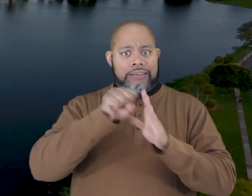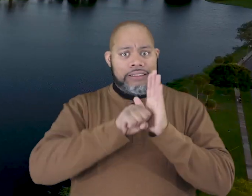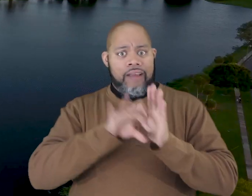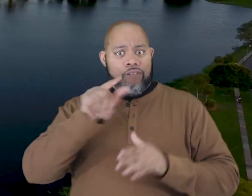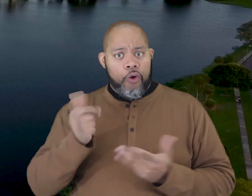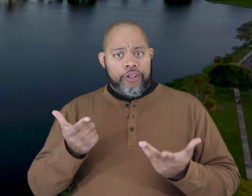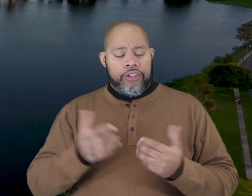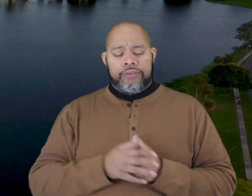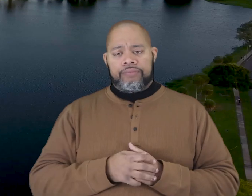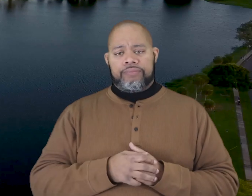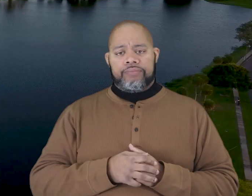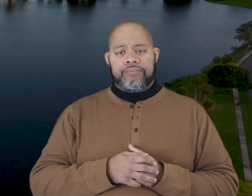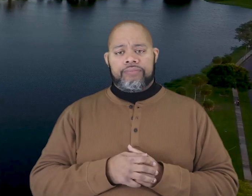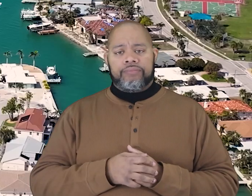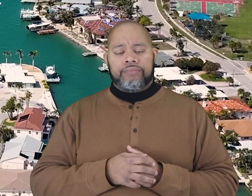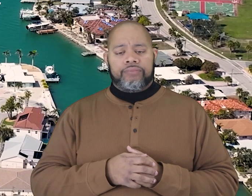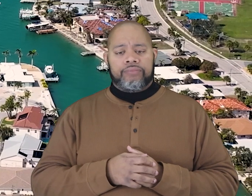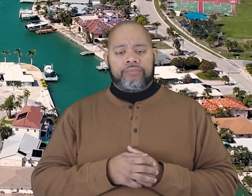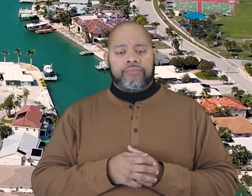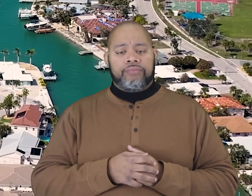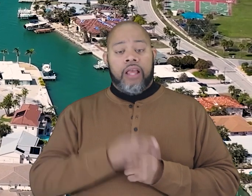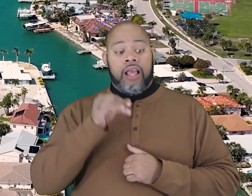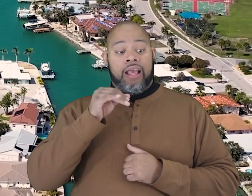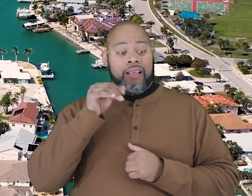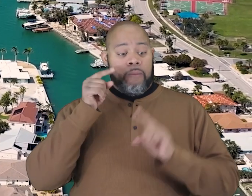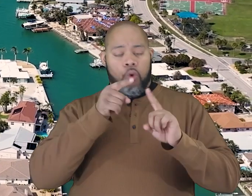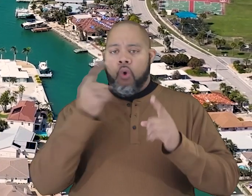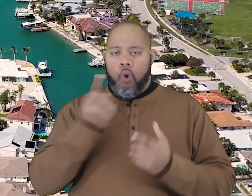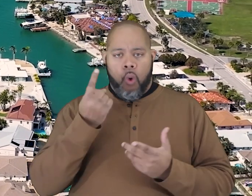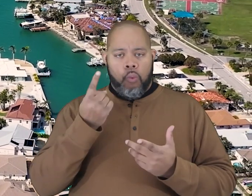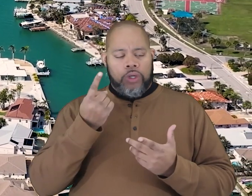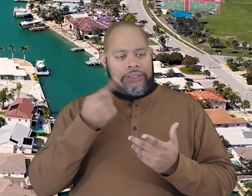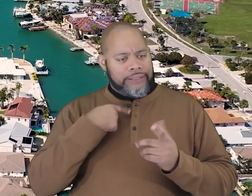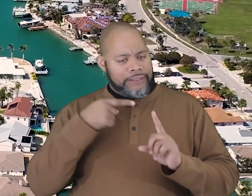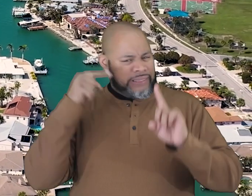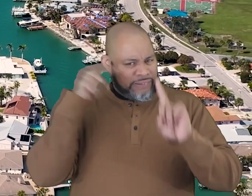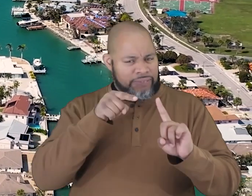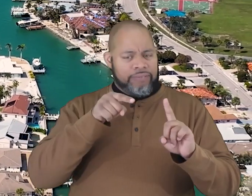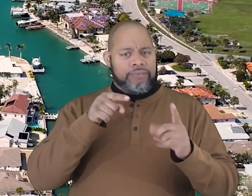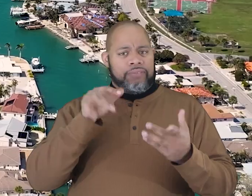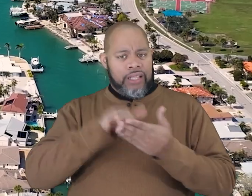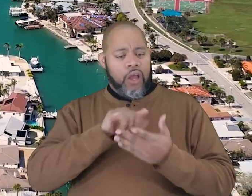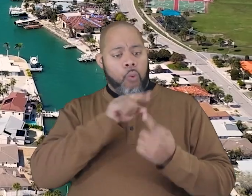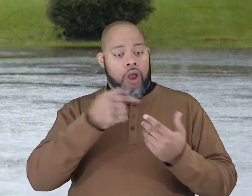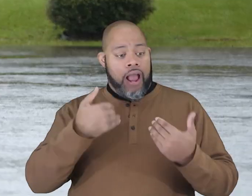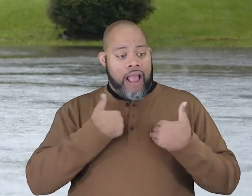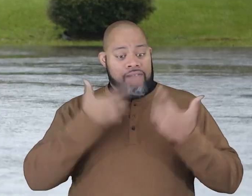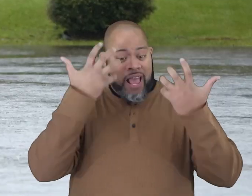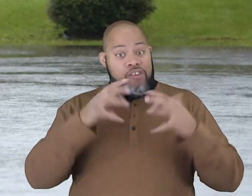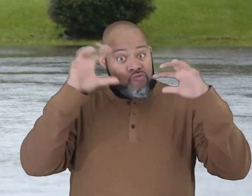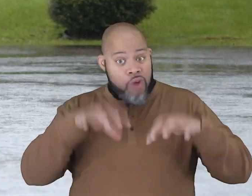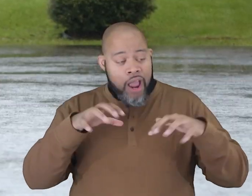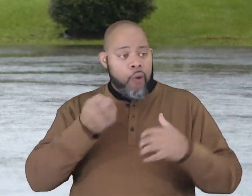county in the state of Florida. And this point is always driven home when we